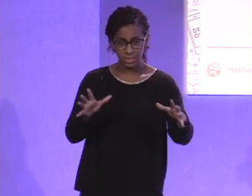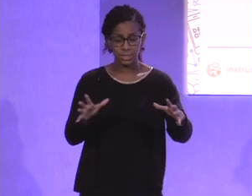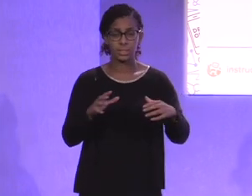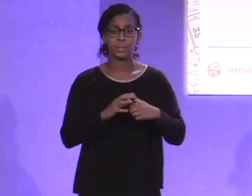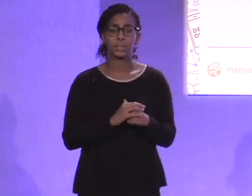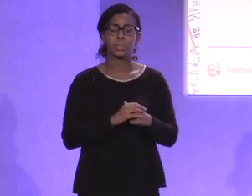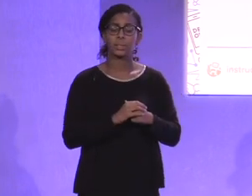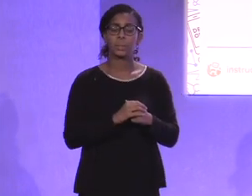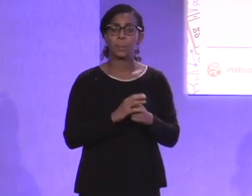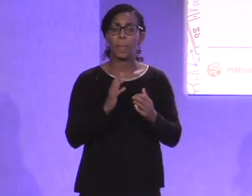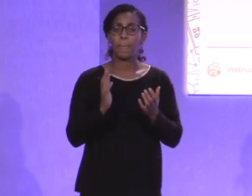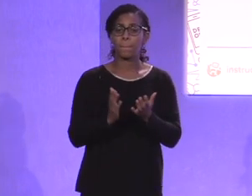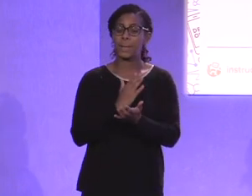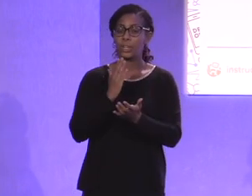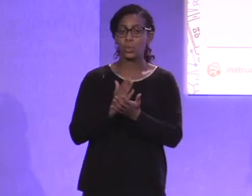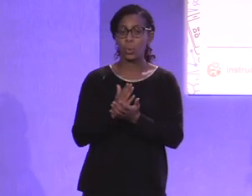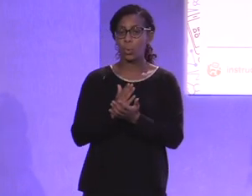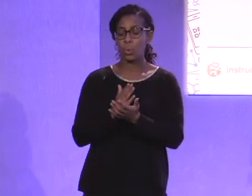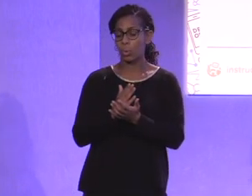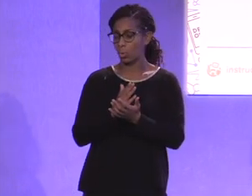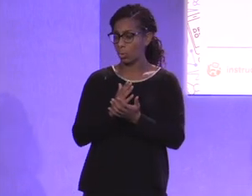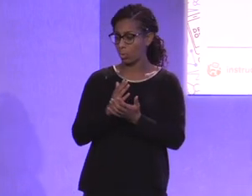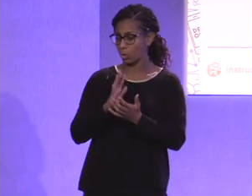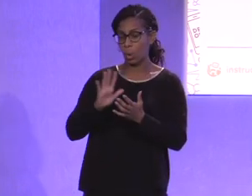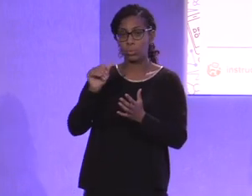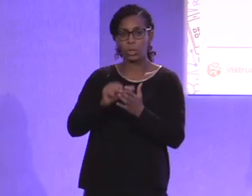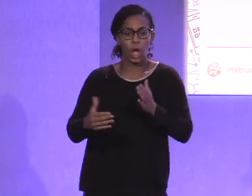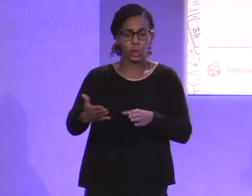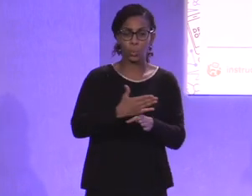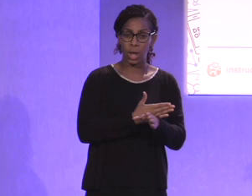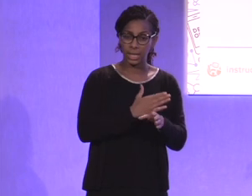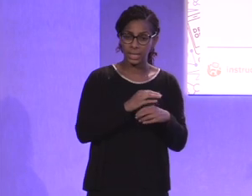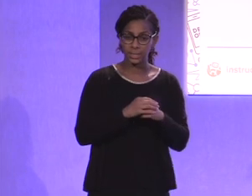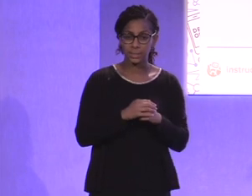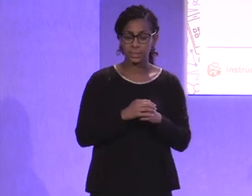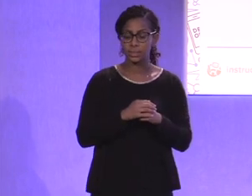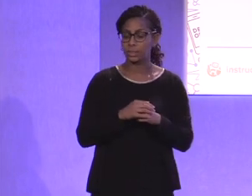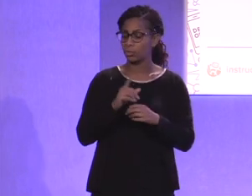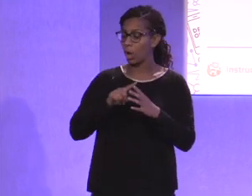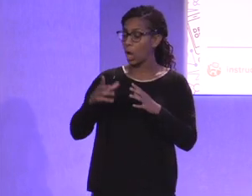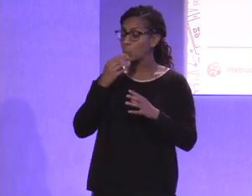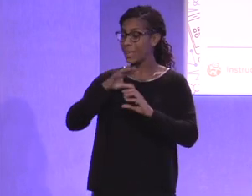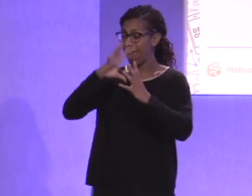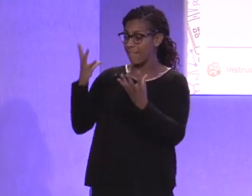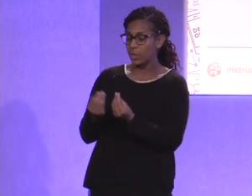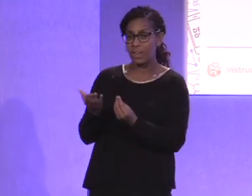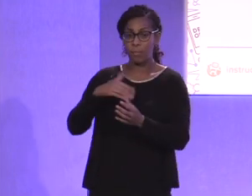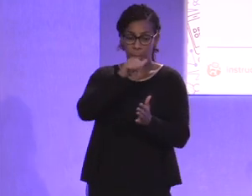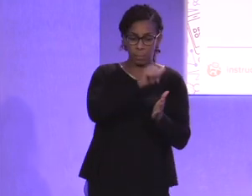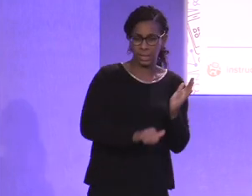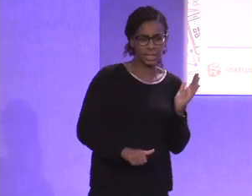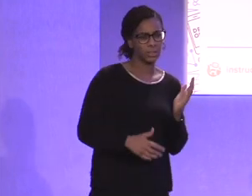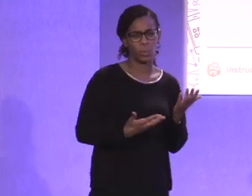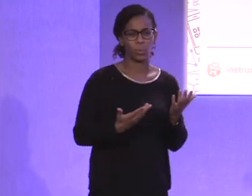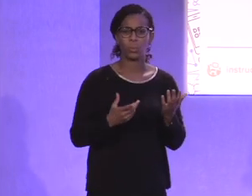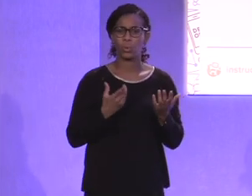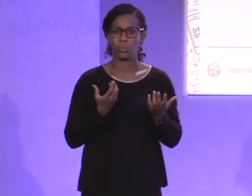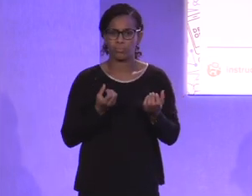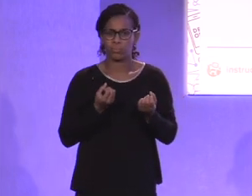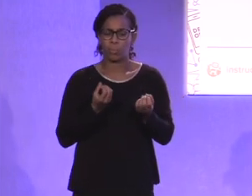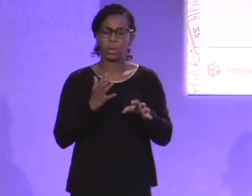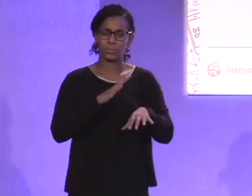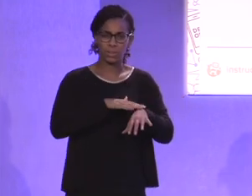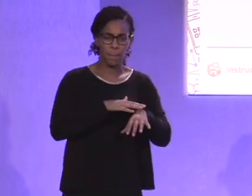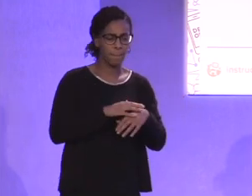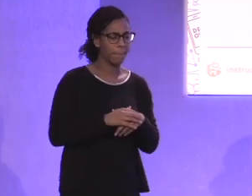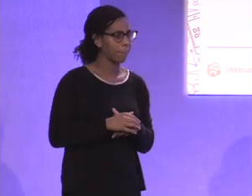to use everything from day one. Because you're not going to be convinced and you feel like you're wasting your time.